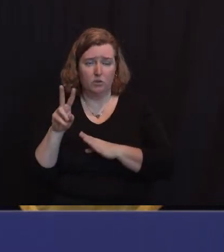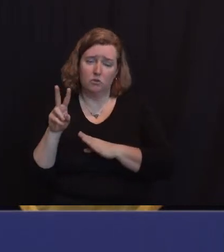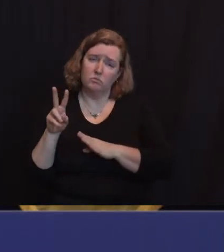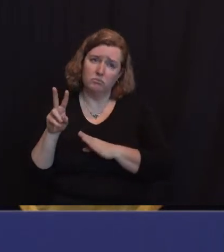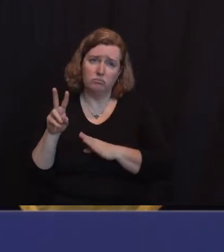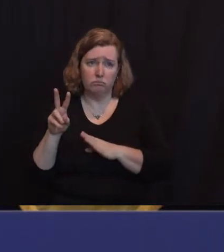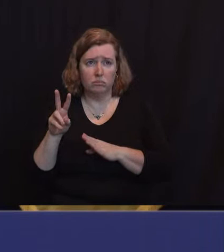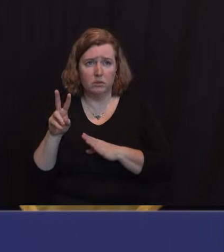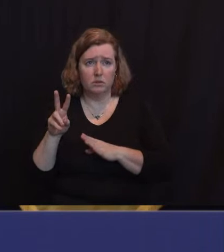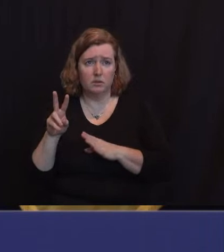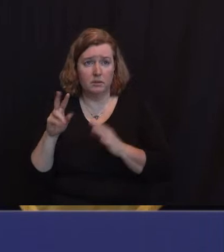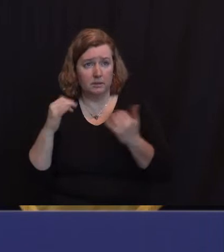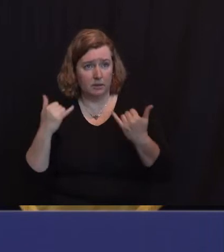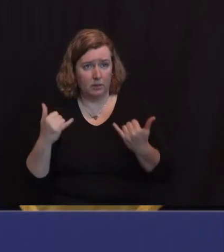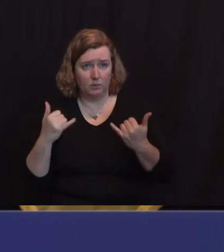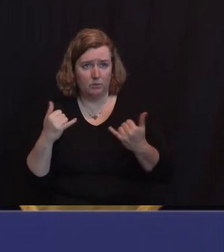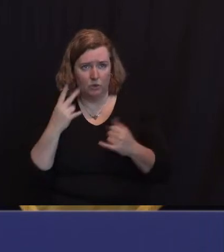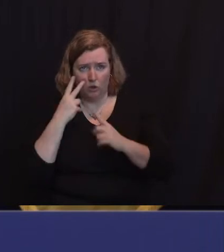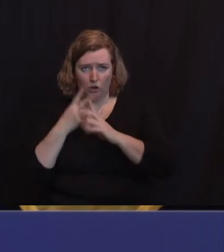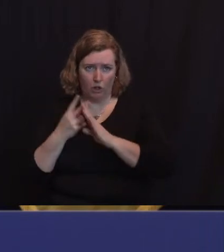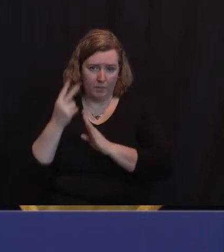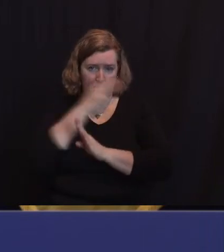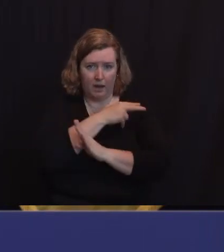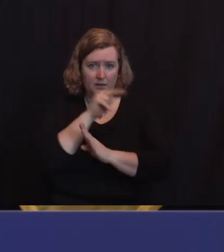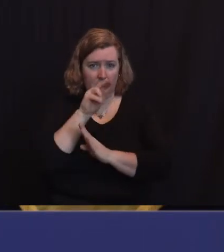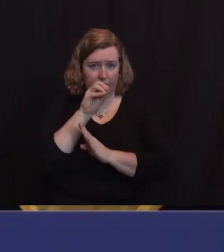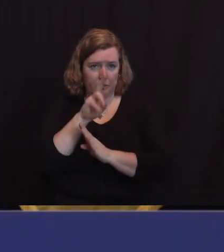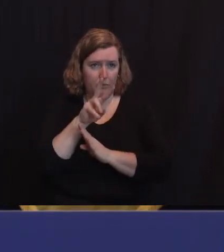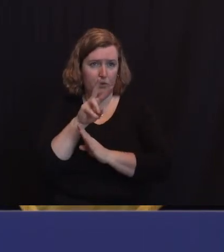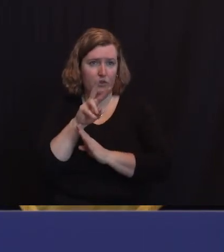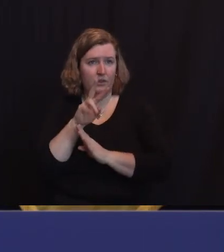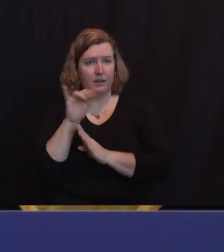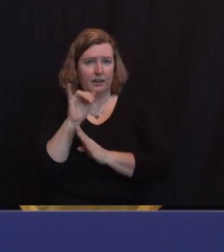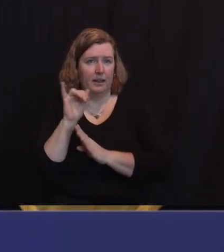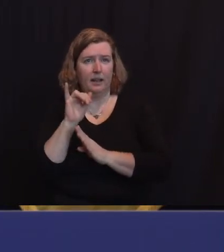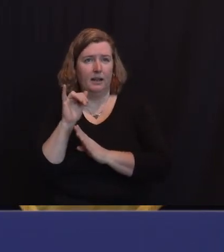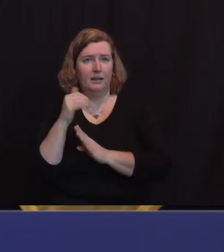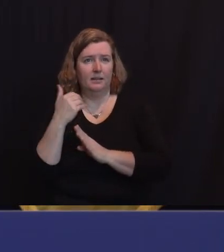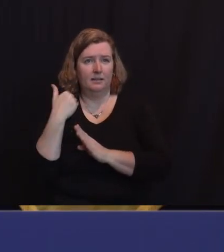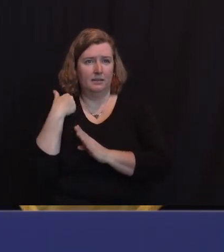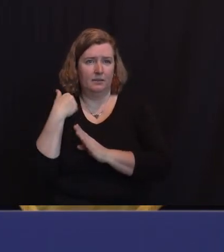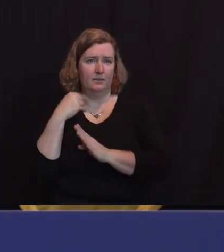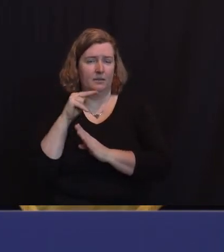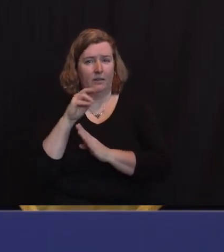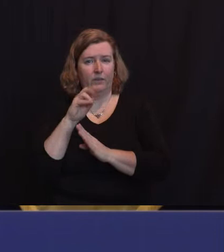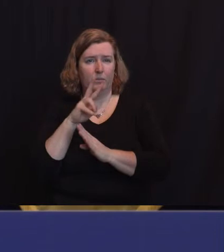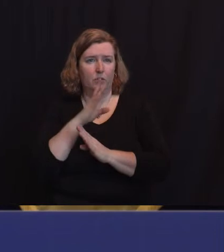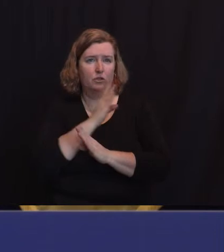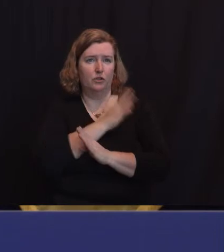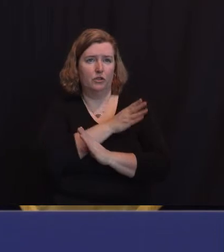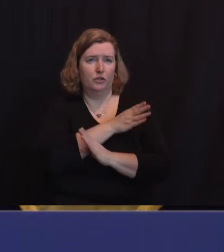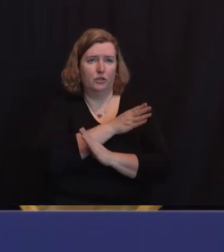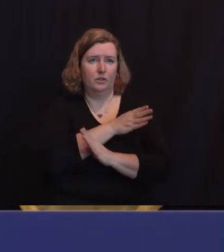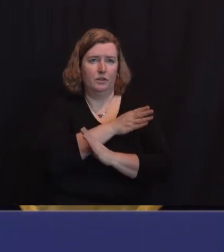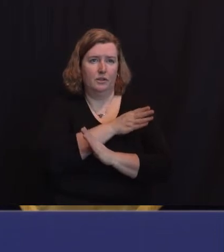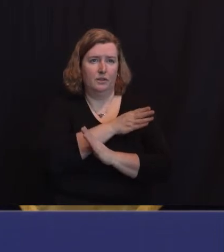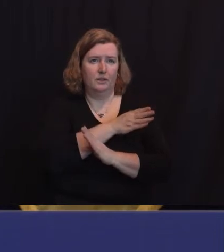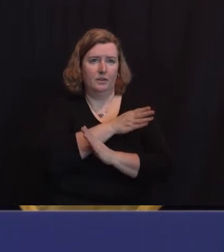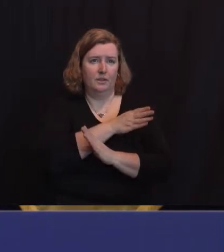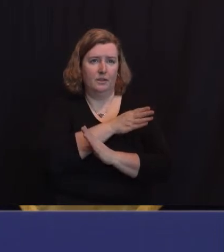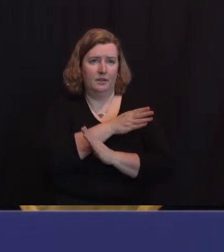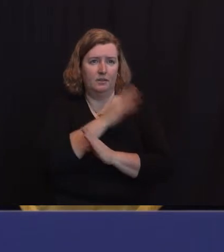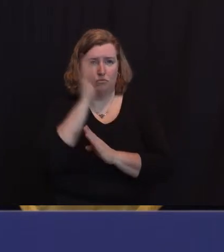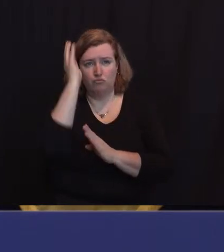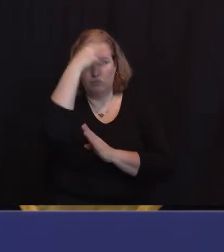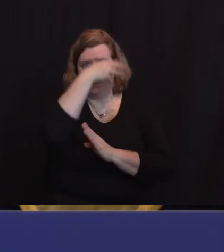then? I just want to remind everybody of that. Donald Trump claimed that he had won the election. and was going to